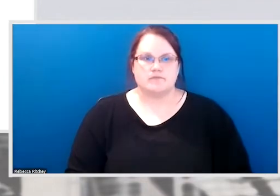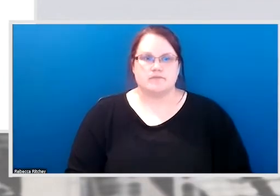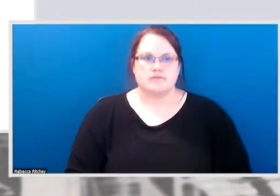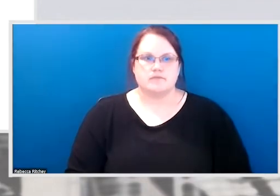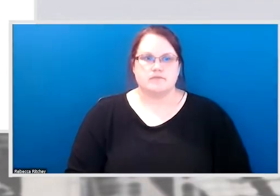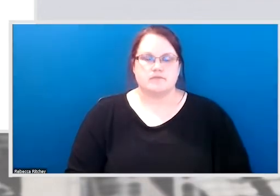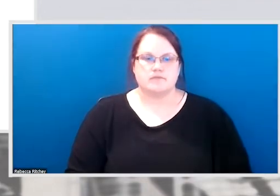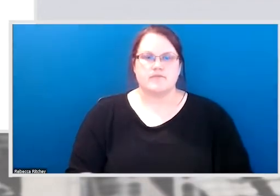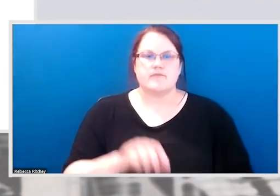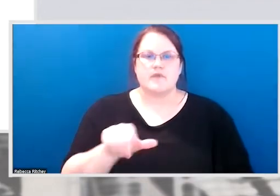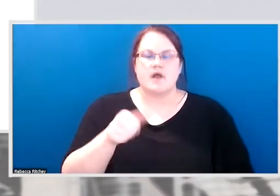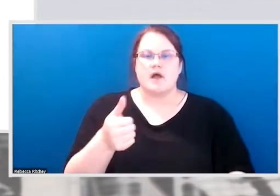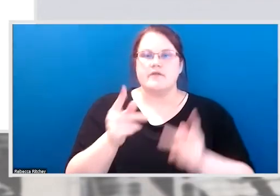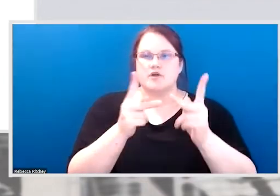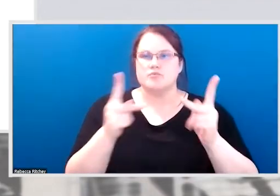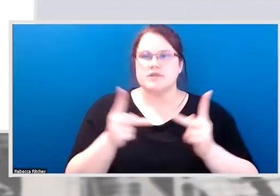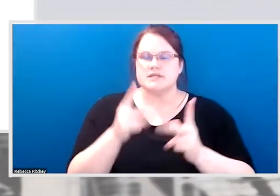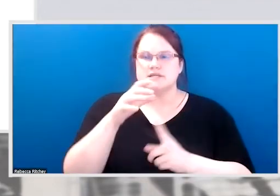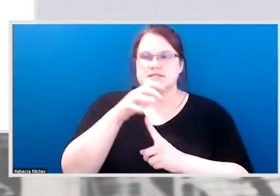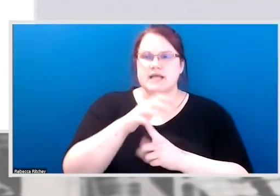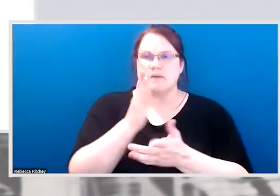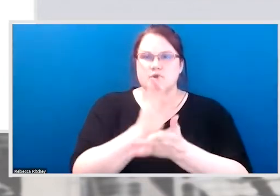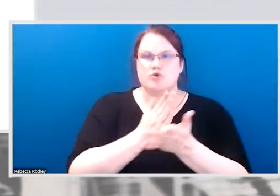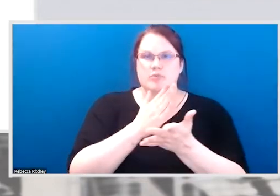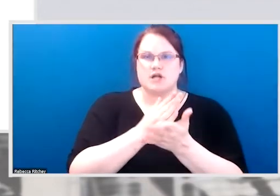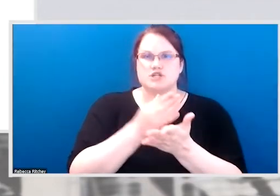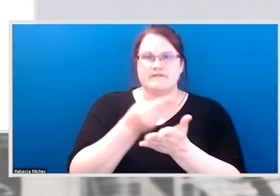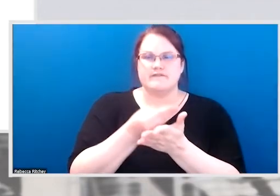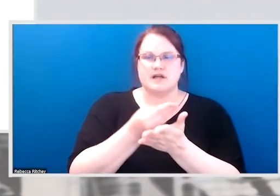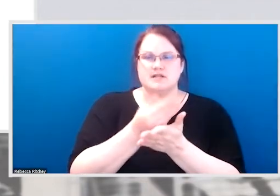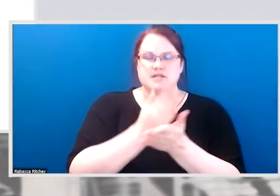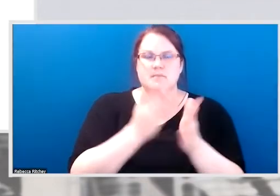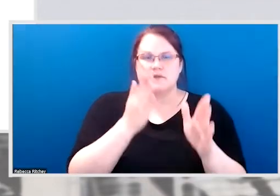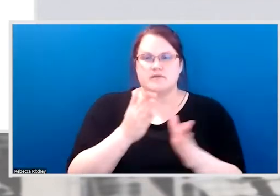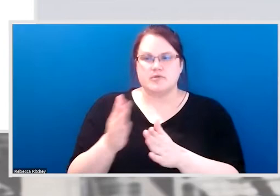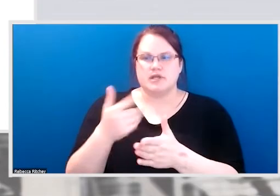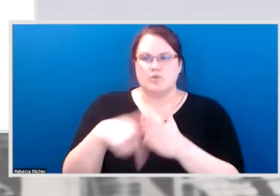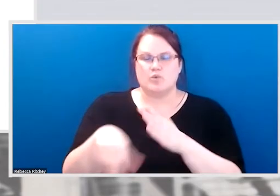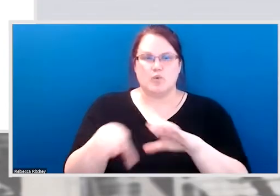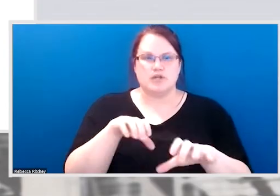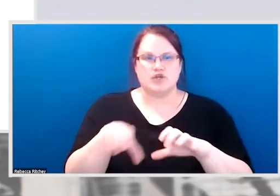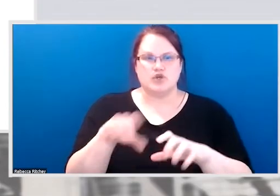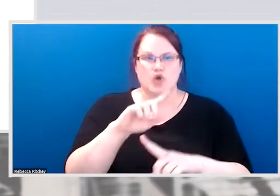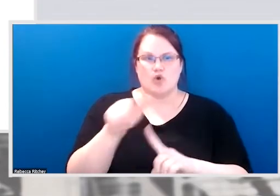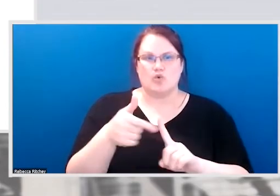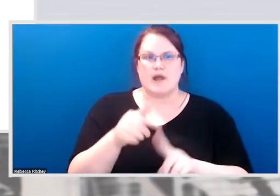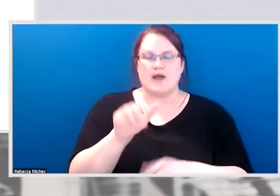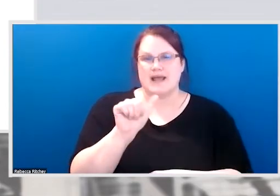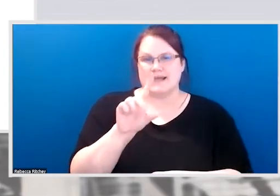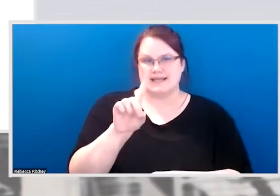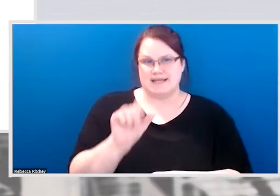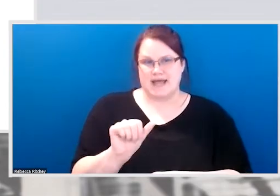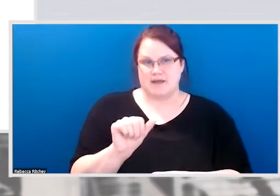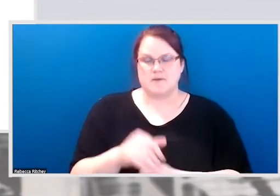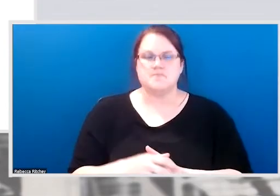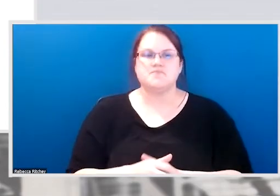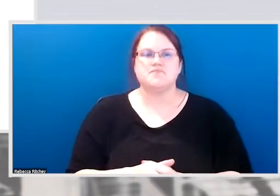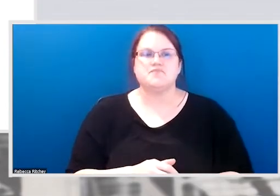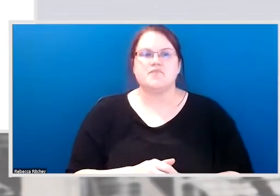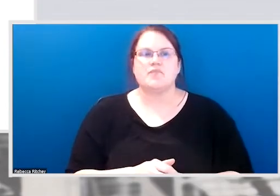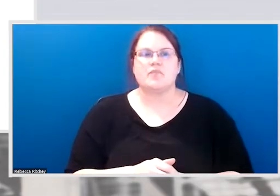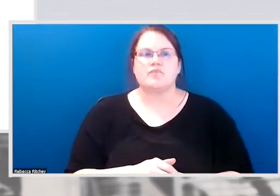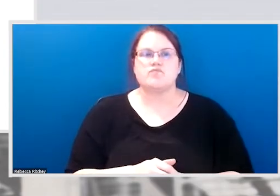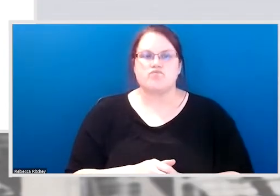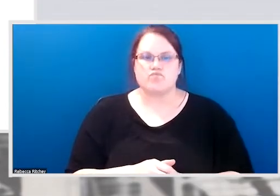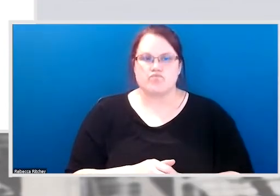Other places where the capital budget funds some of the planning work that we do is around the Americans with Disabilities Act, the ADA. And